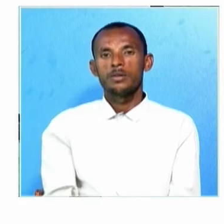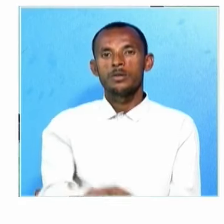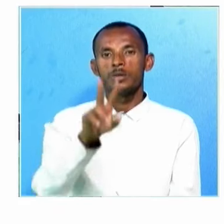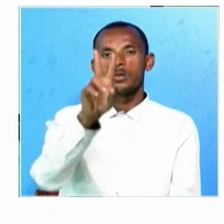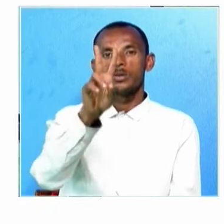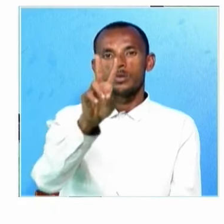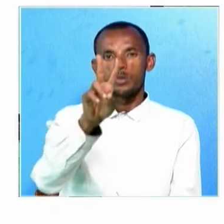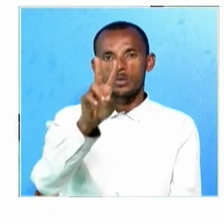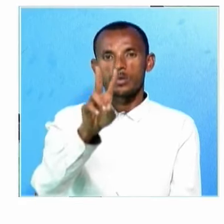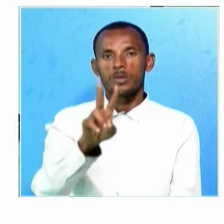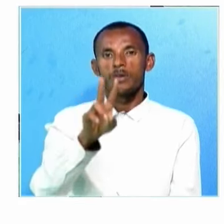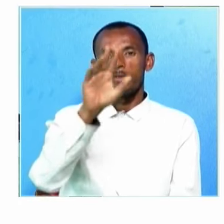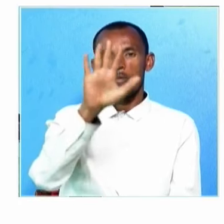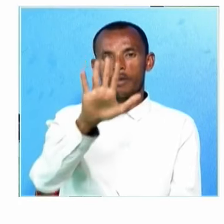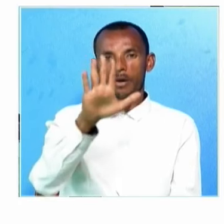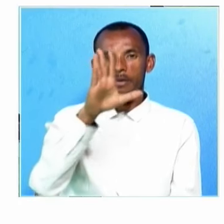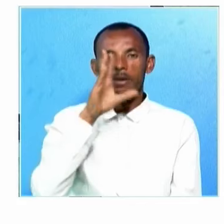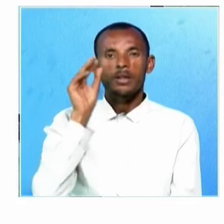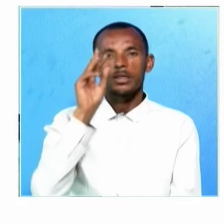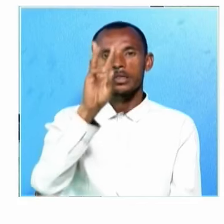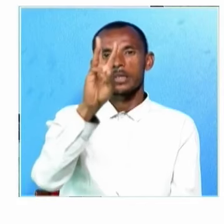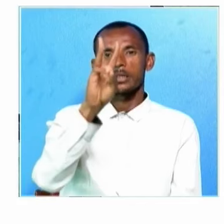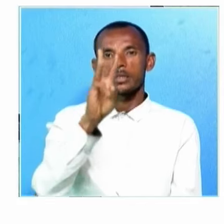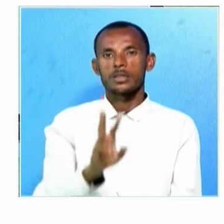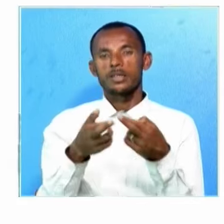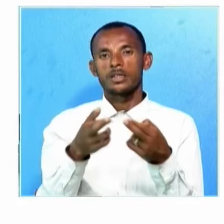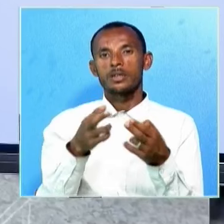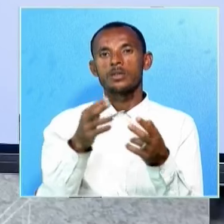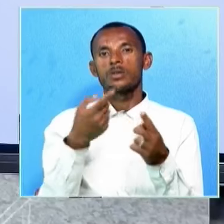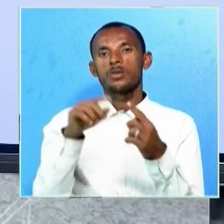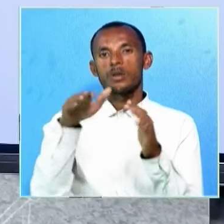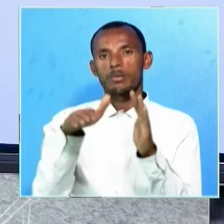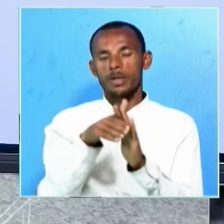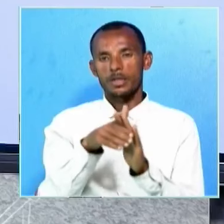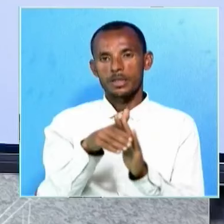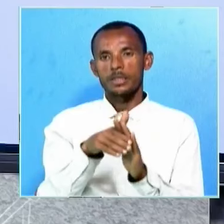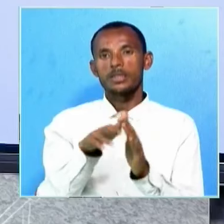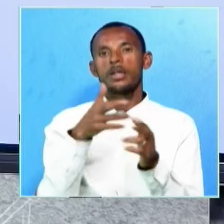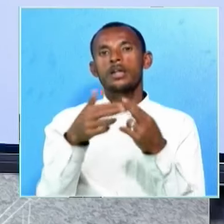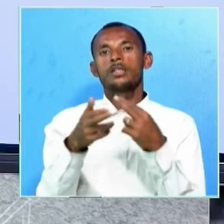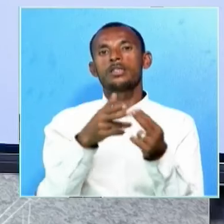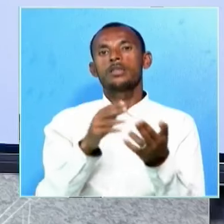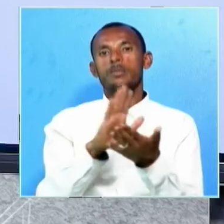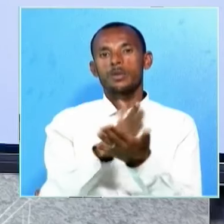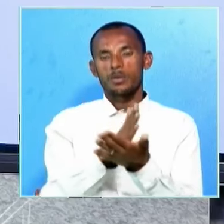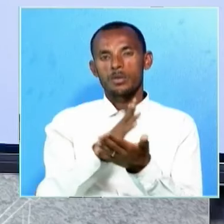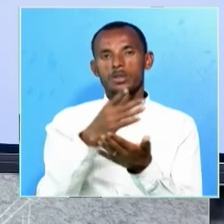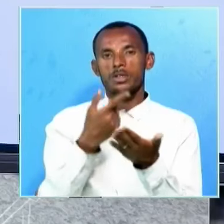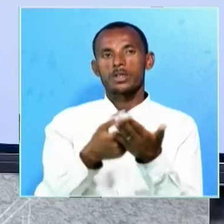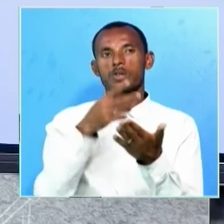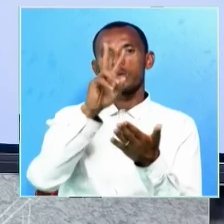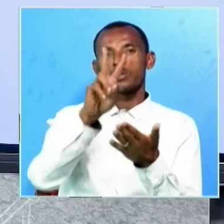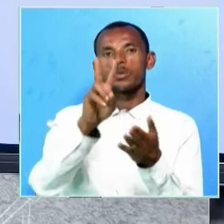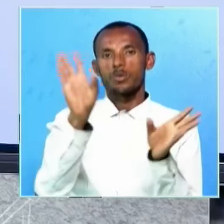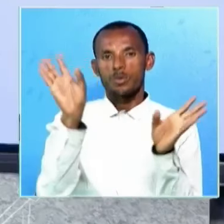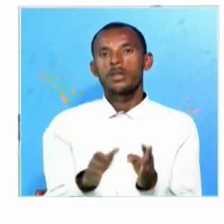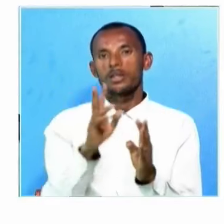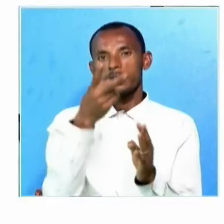2, 5, and 6. The relationship between these two sets, let's see